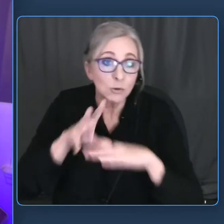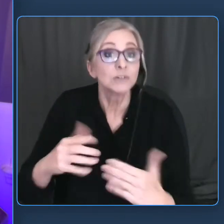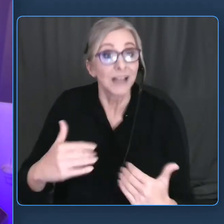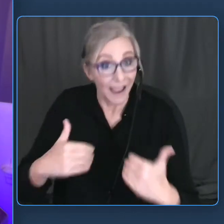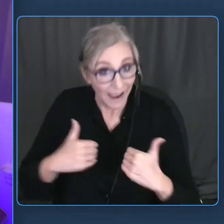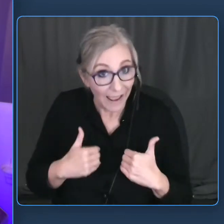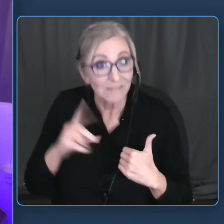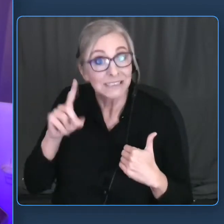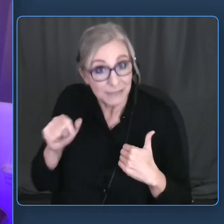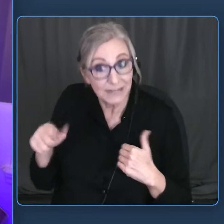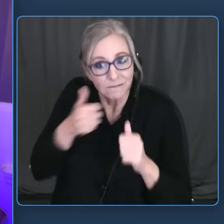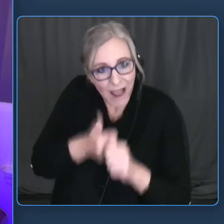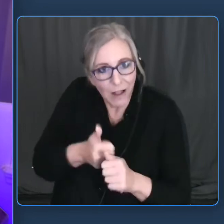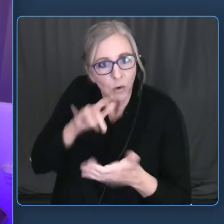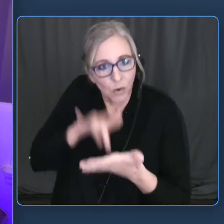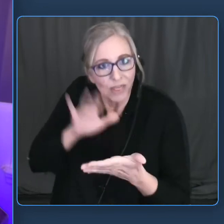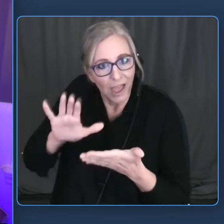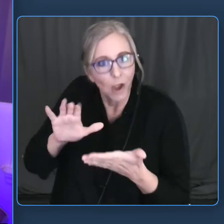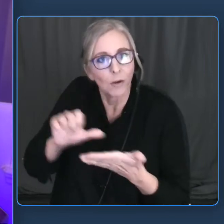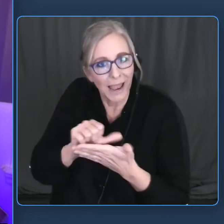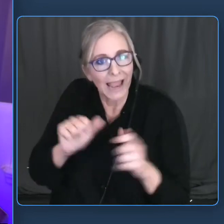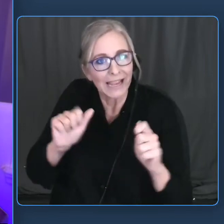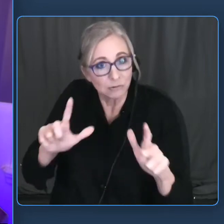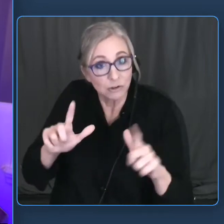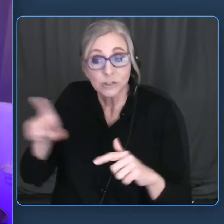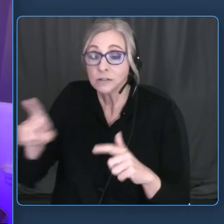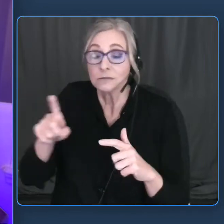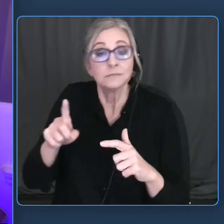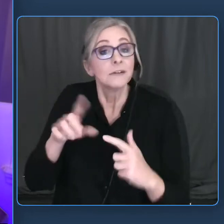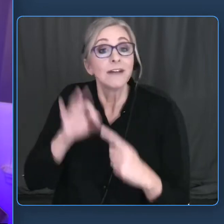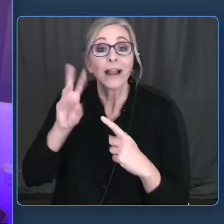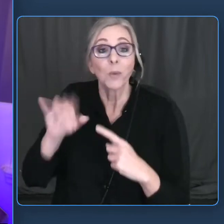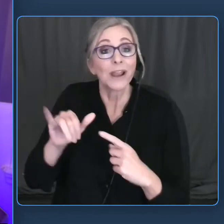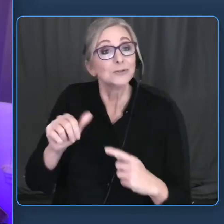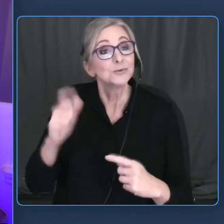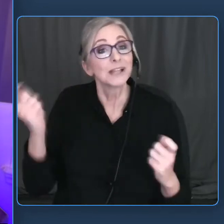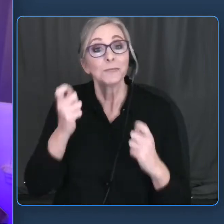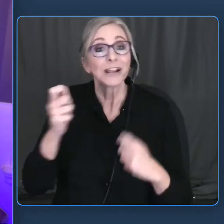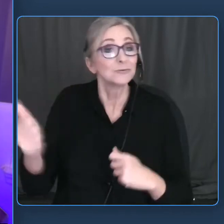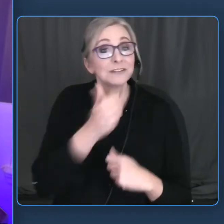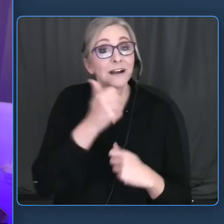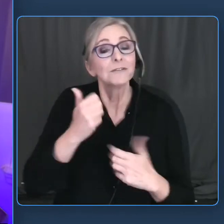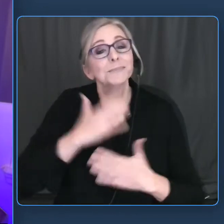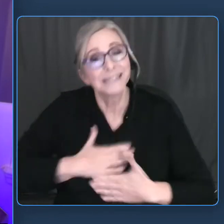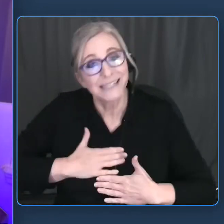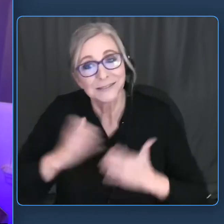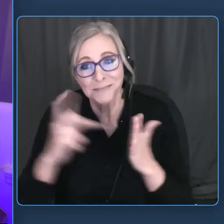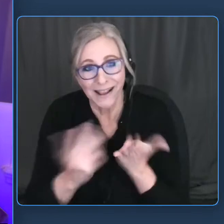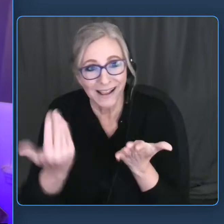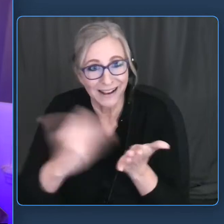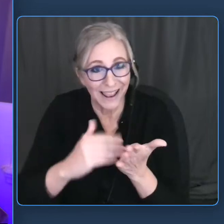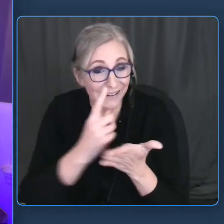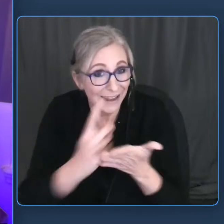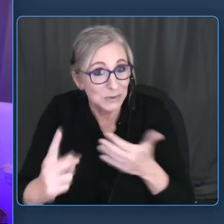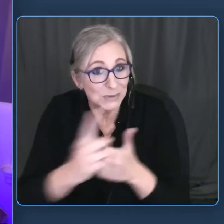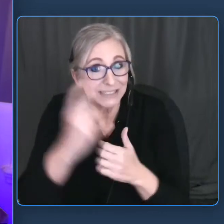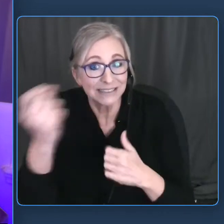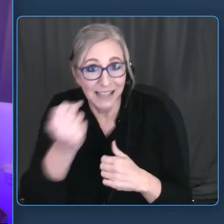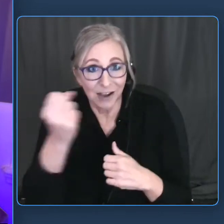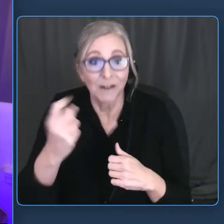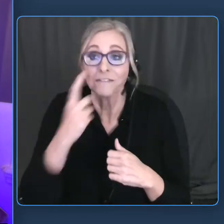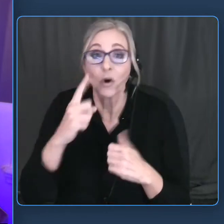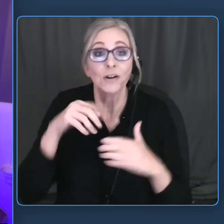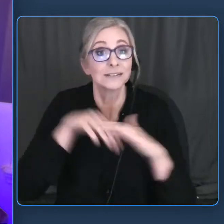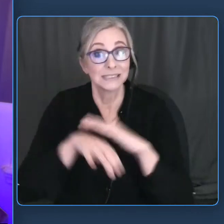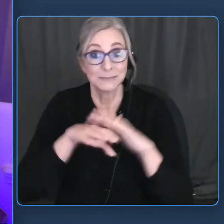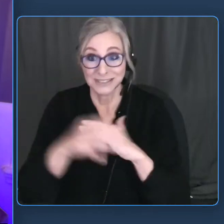have disabilities, and find a way to celebrate yourself. So please come back and join us next Saturday